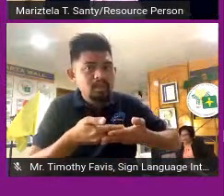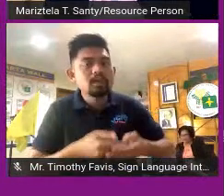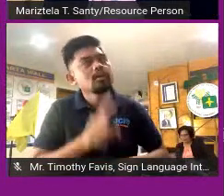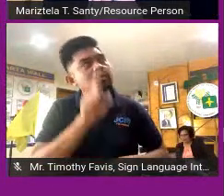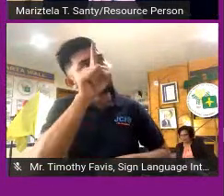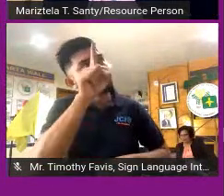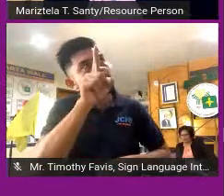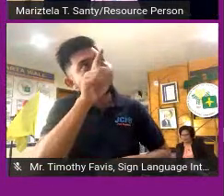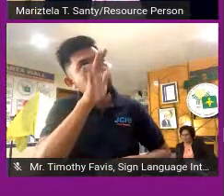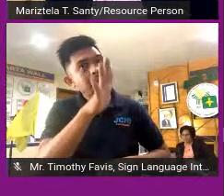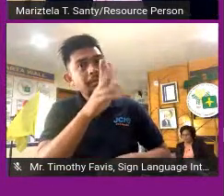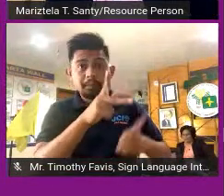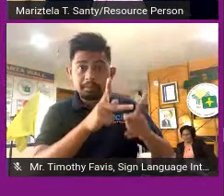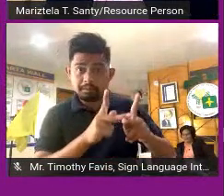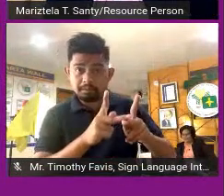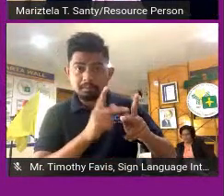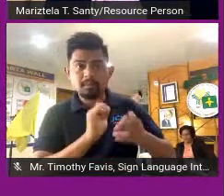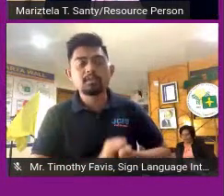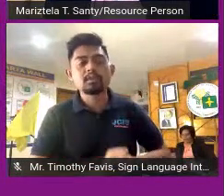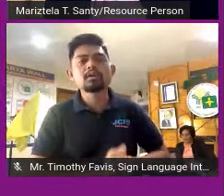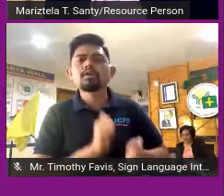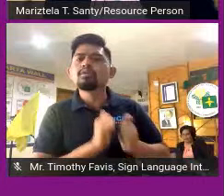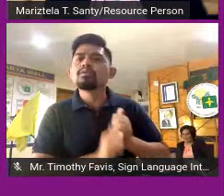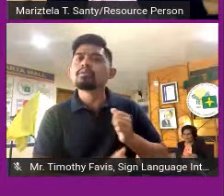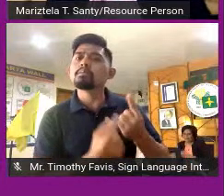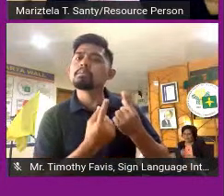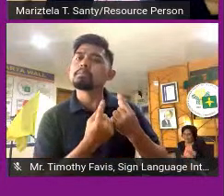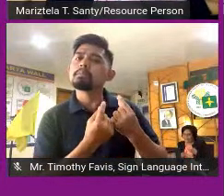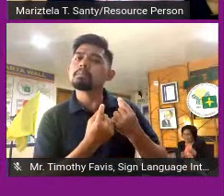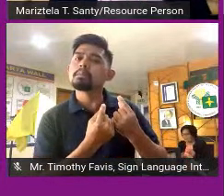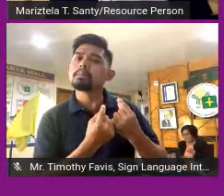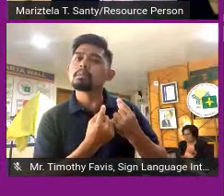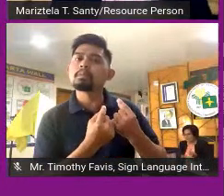about 150, ang ginagawa nila ay